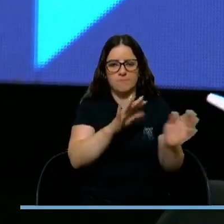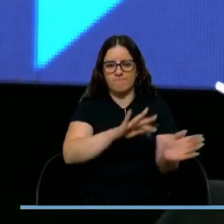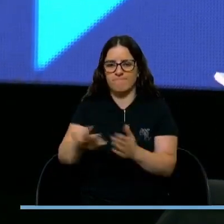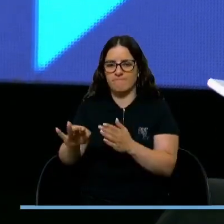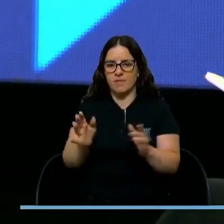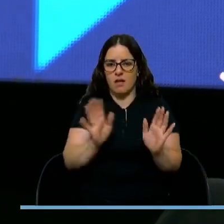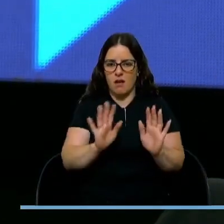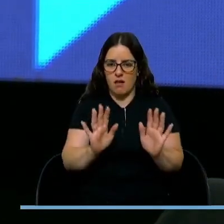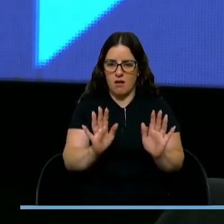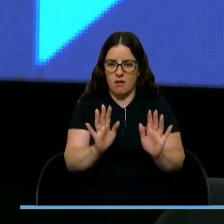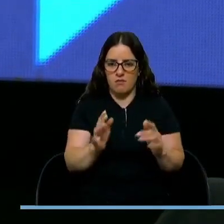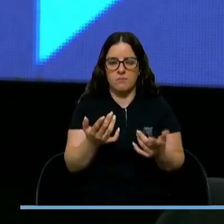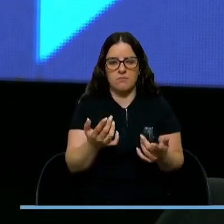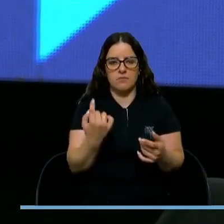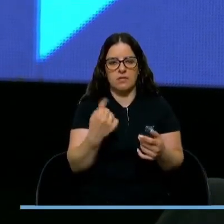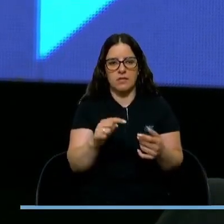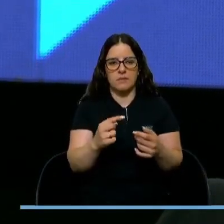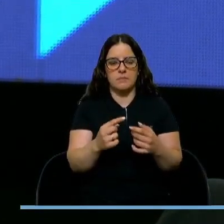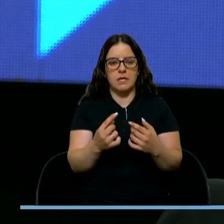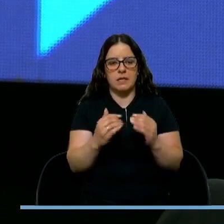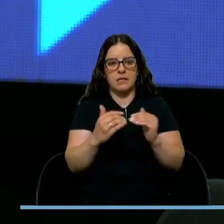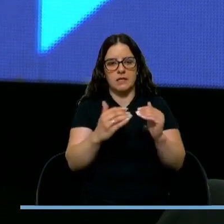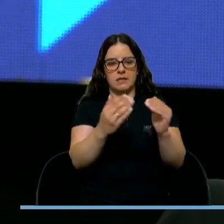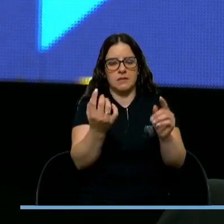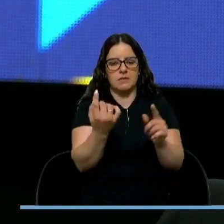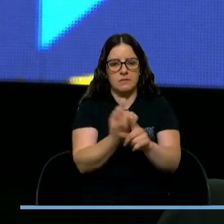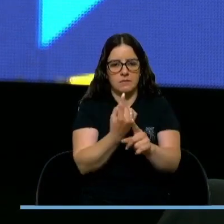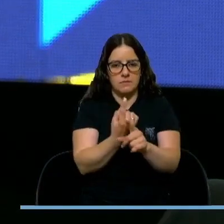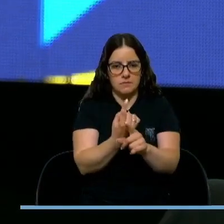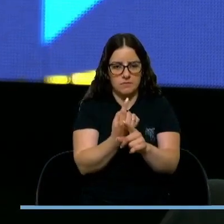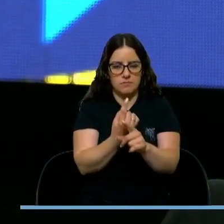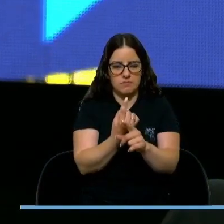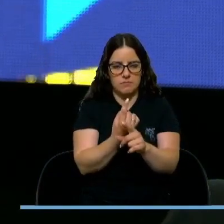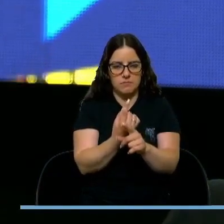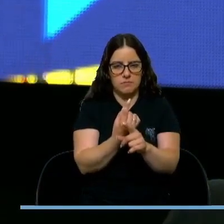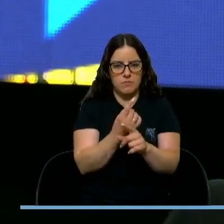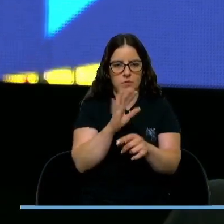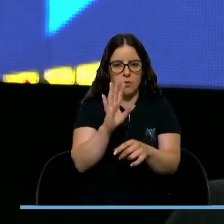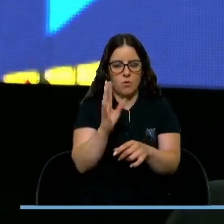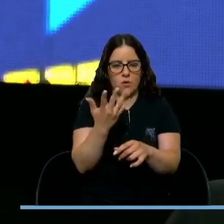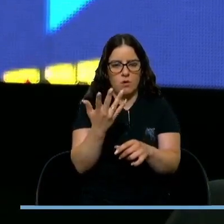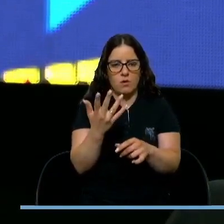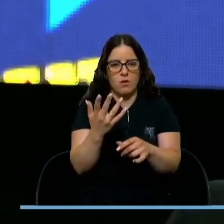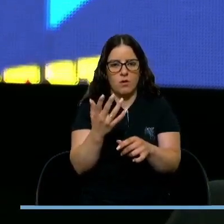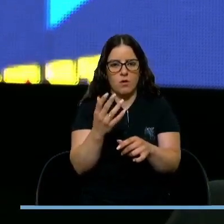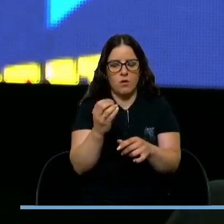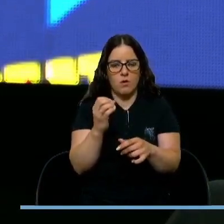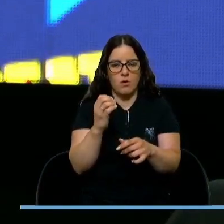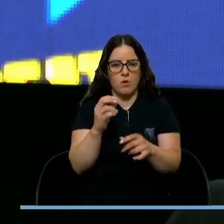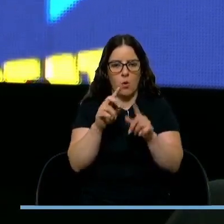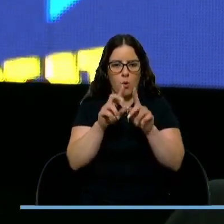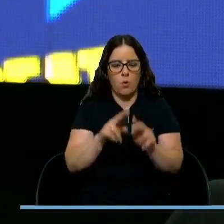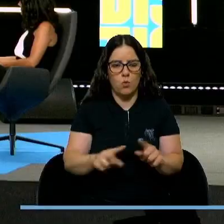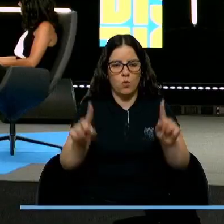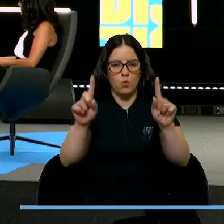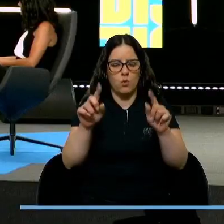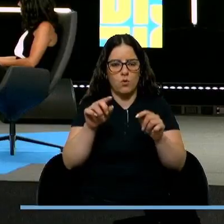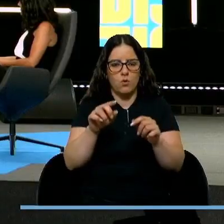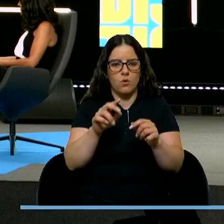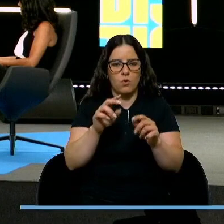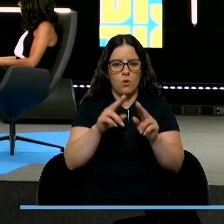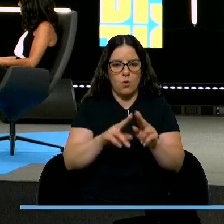sustainability was not left behind. It has several dimensions. In 2015, when the United Nations established, defined the objective